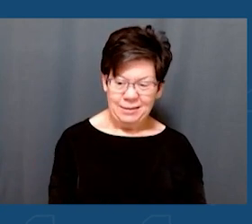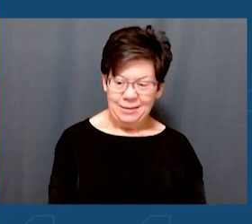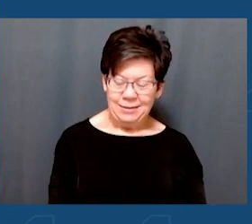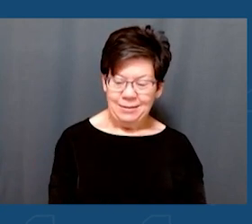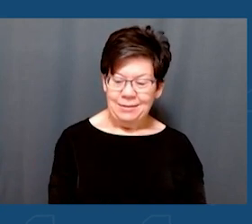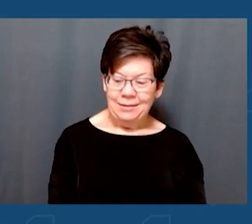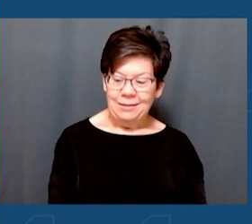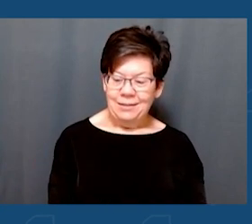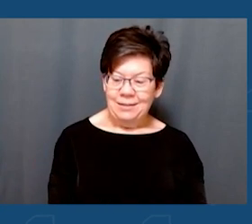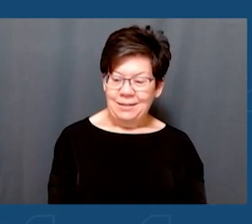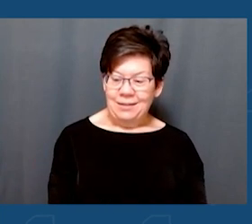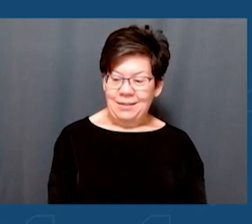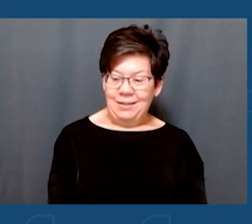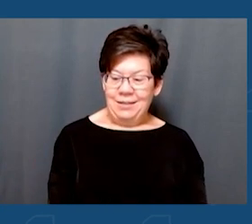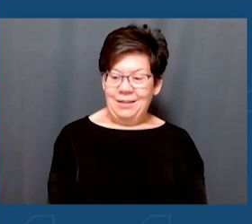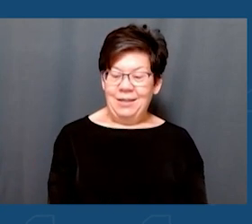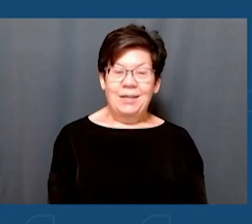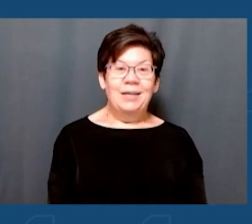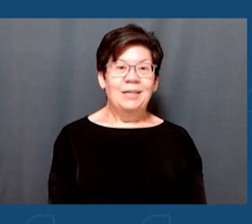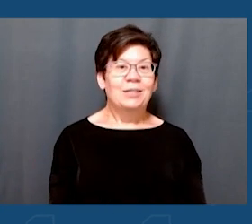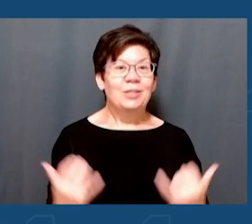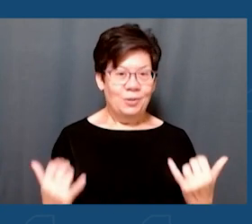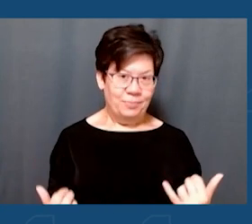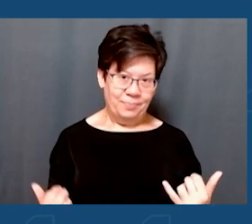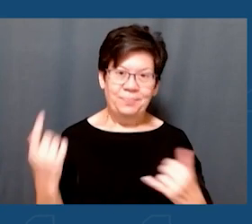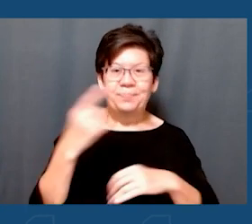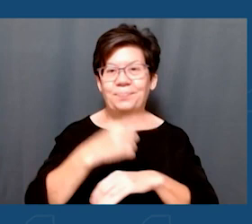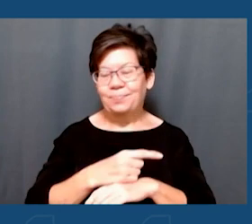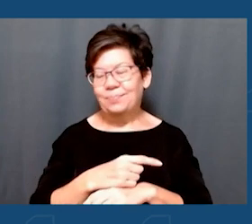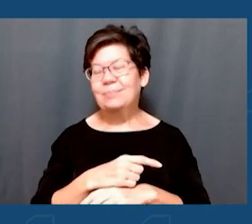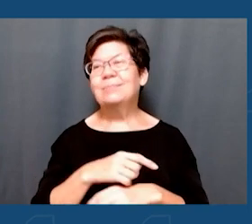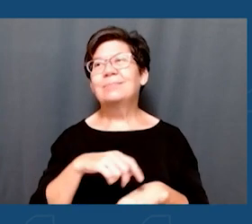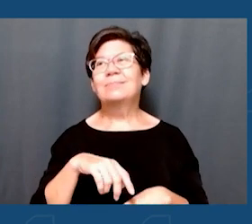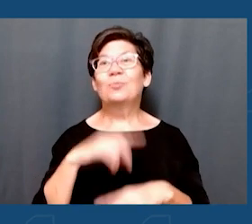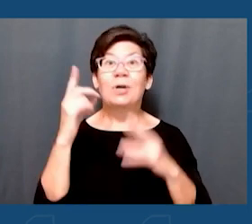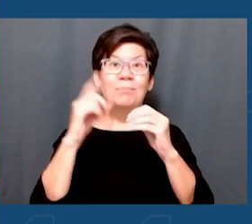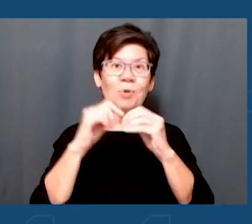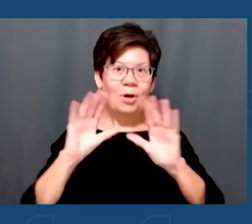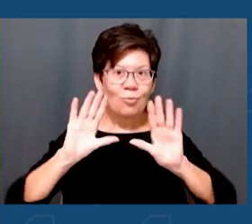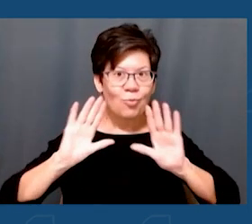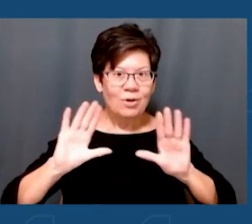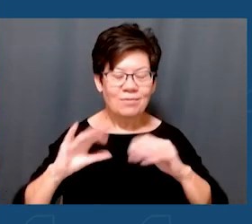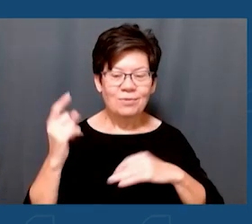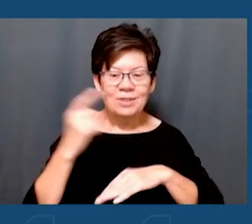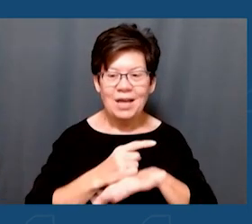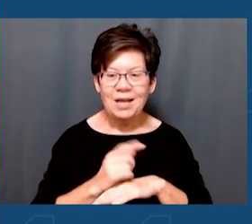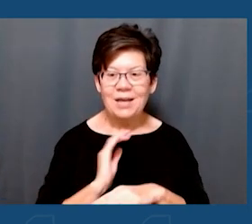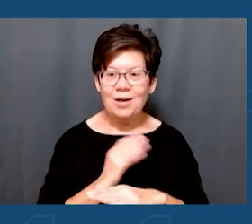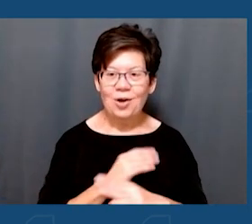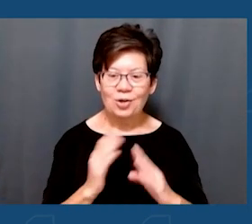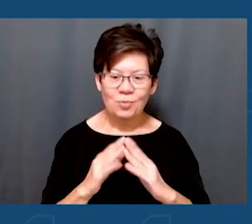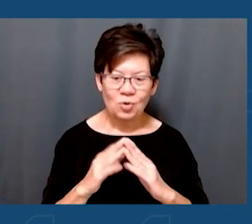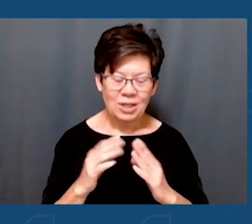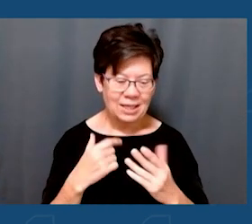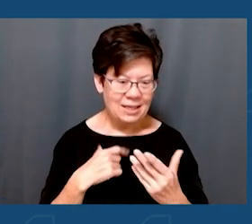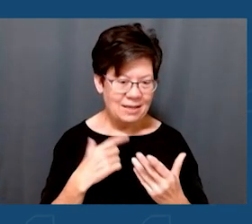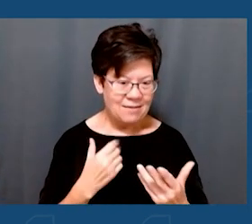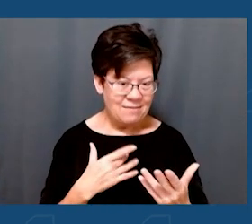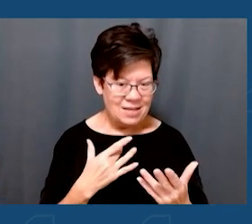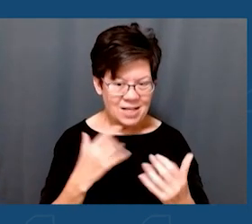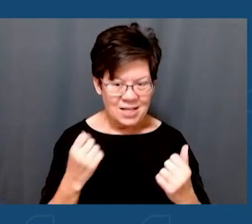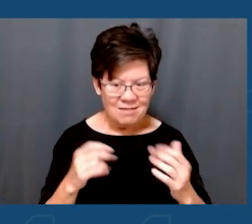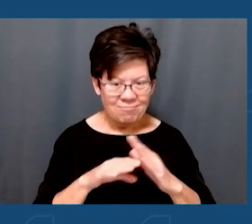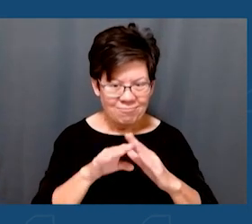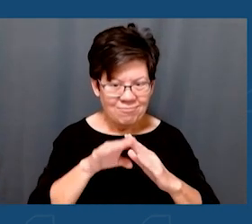So today is another great day of progress in our community. The